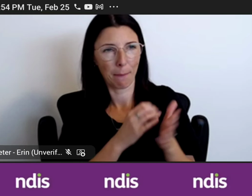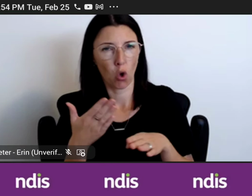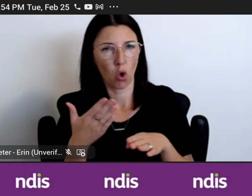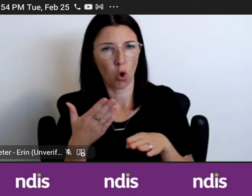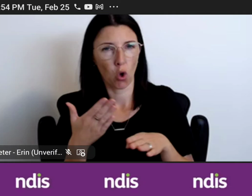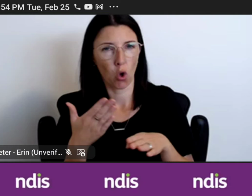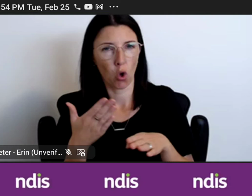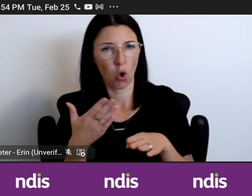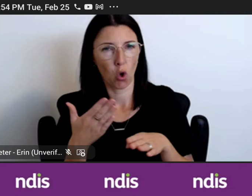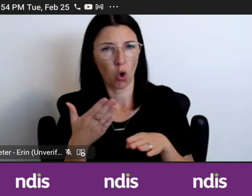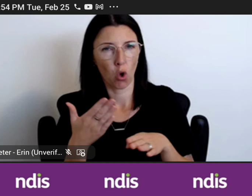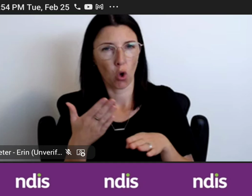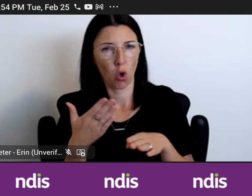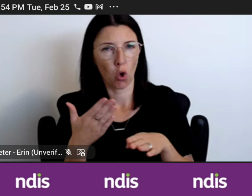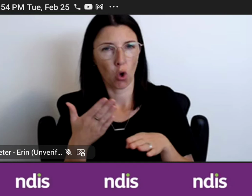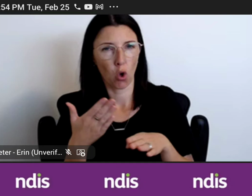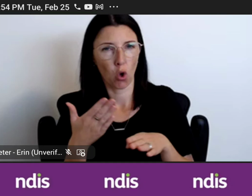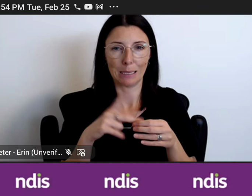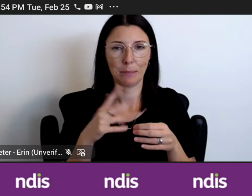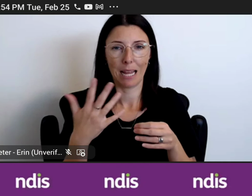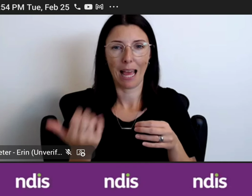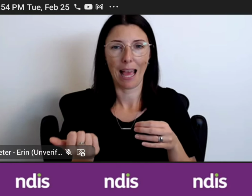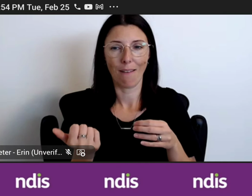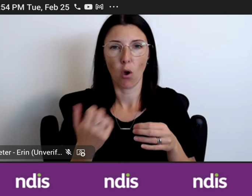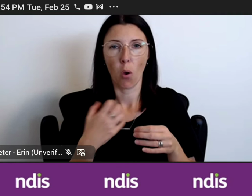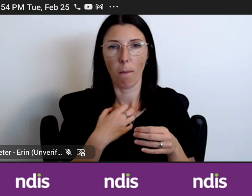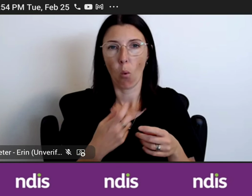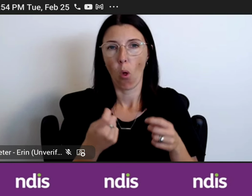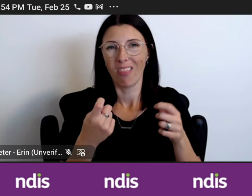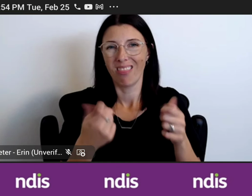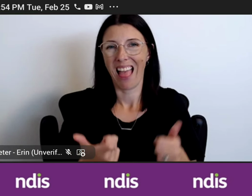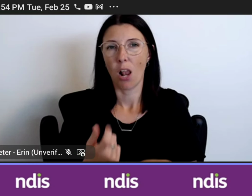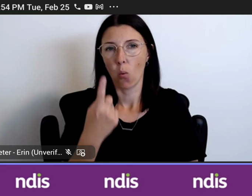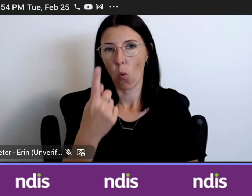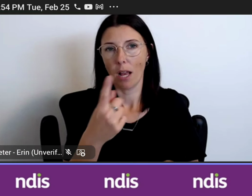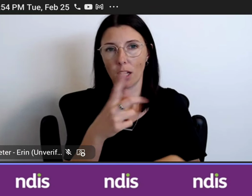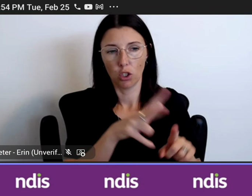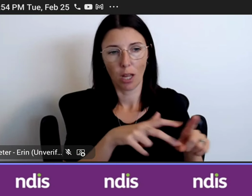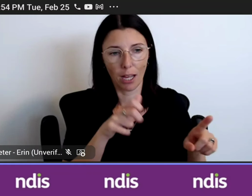a participant has more than one diagnosis or disability?